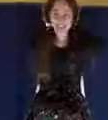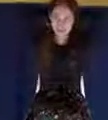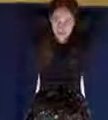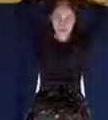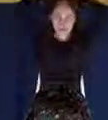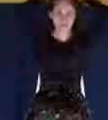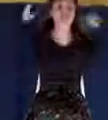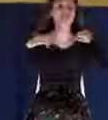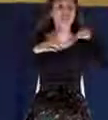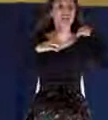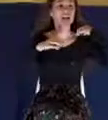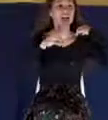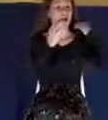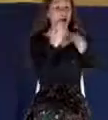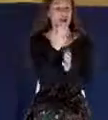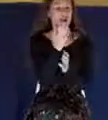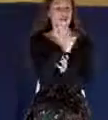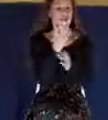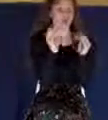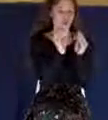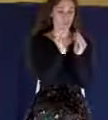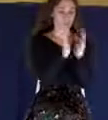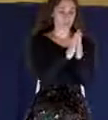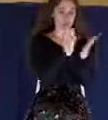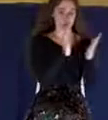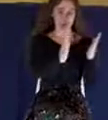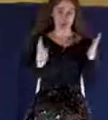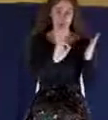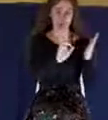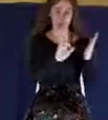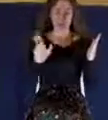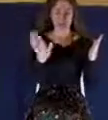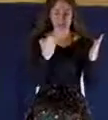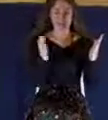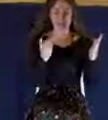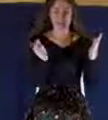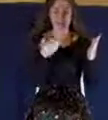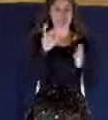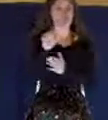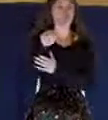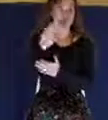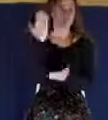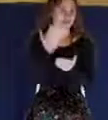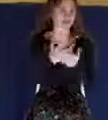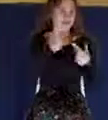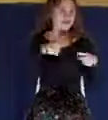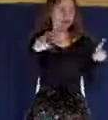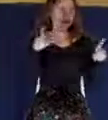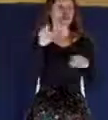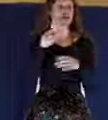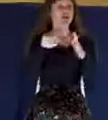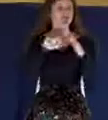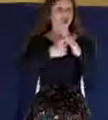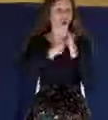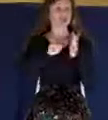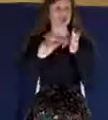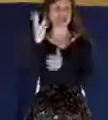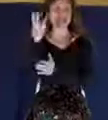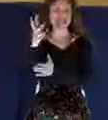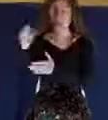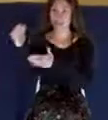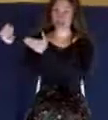Go a few more books to the right, and you'll come to the book of Ruth. Chapter 1, and we're going to start at verse 16. Would you stand for